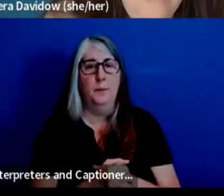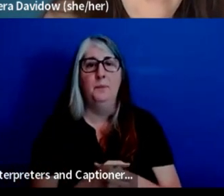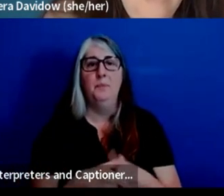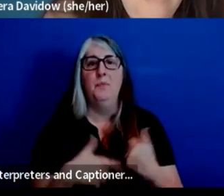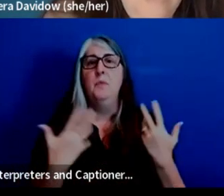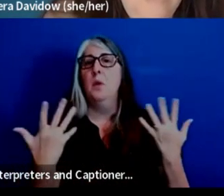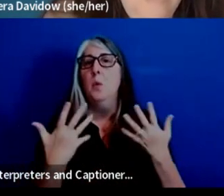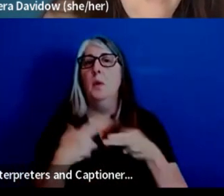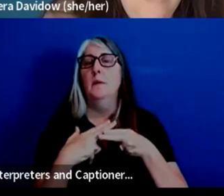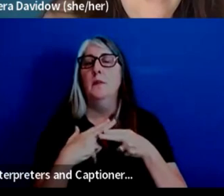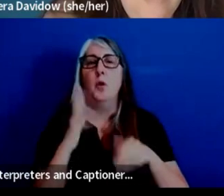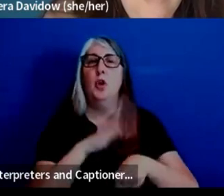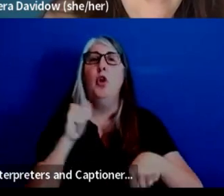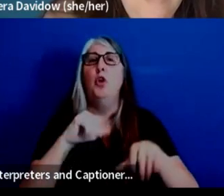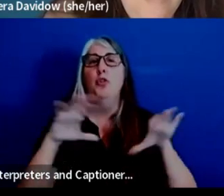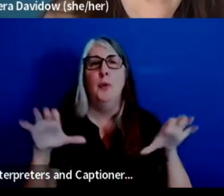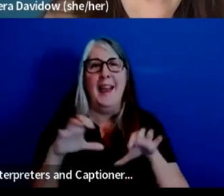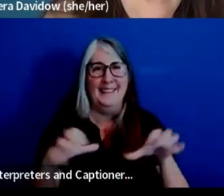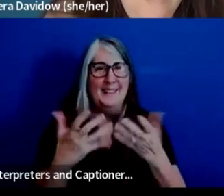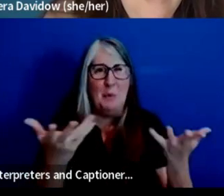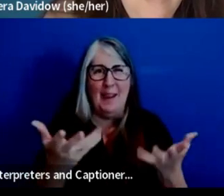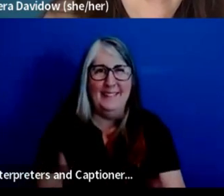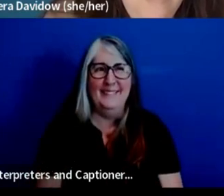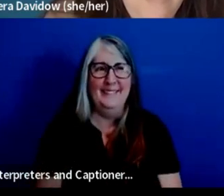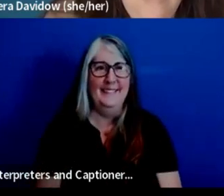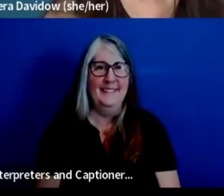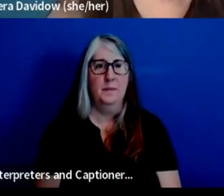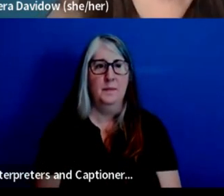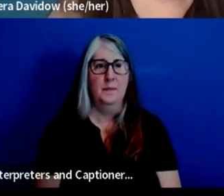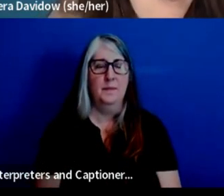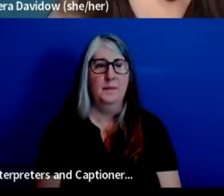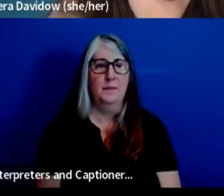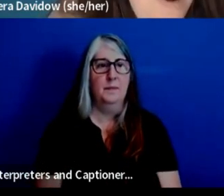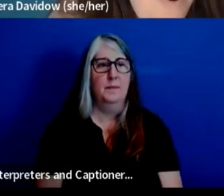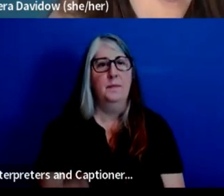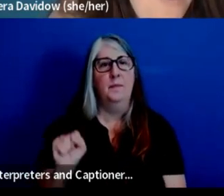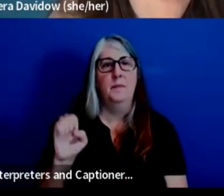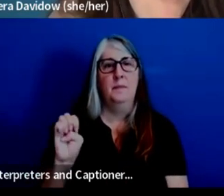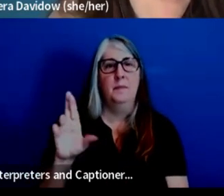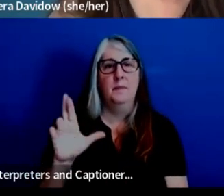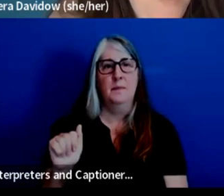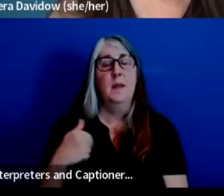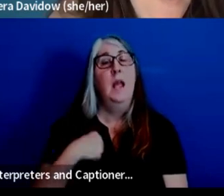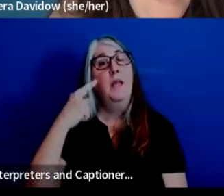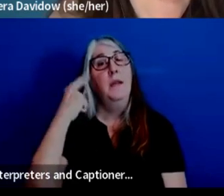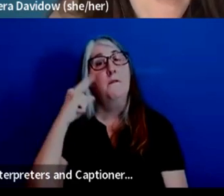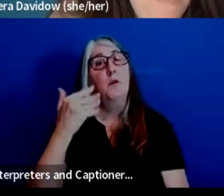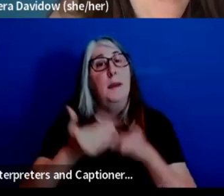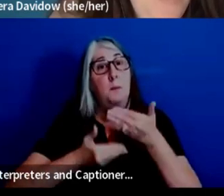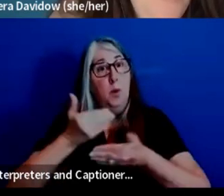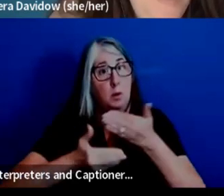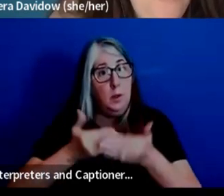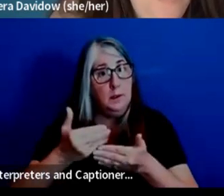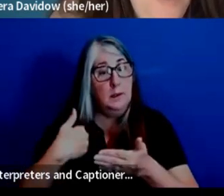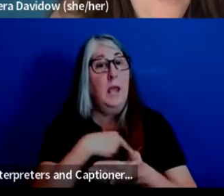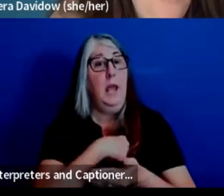What's your call to action? We can part with that. I think in order to make progress with this with providers, we need to make a lot